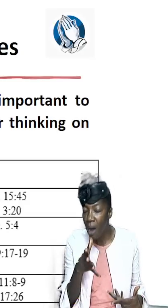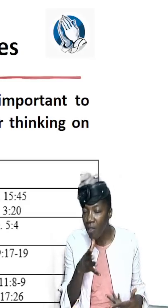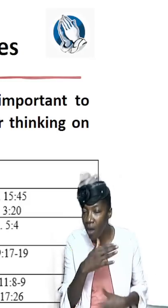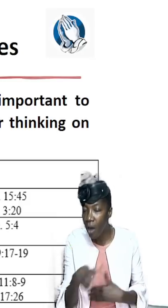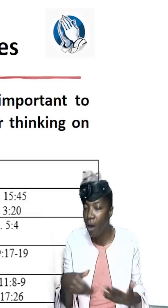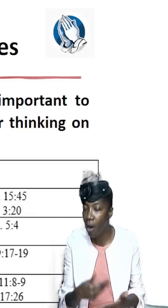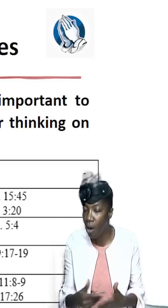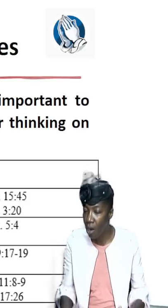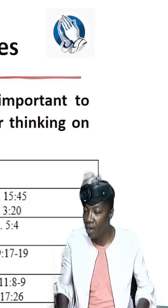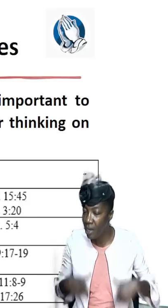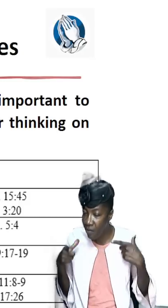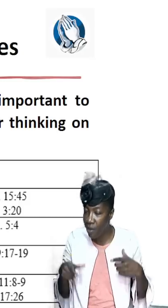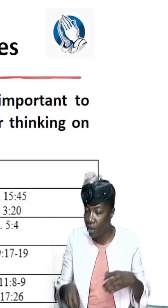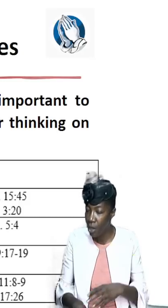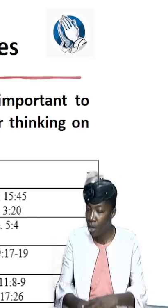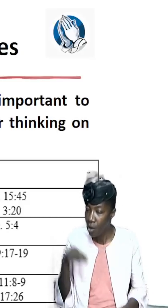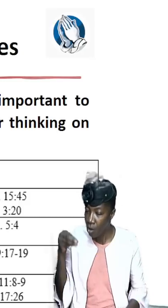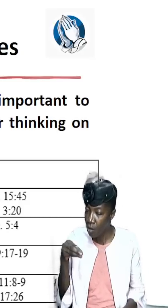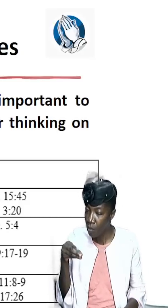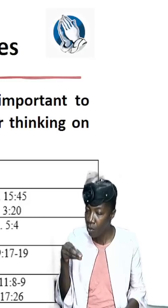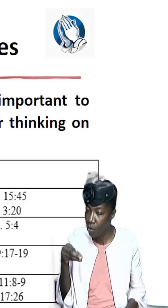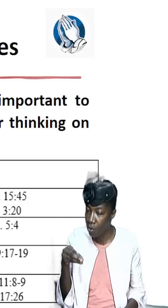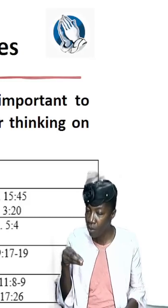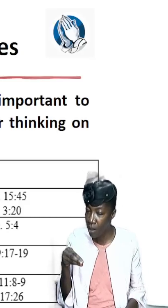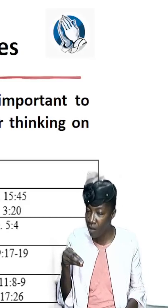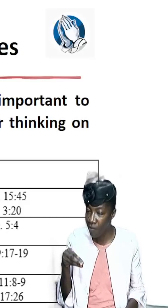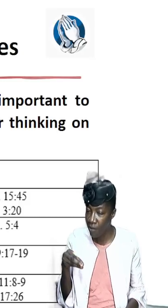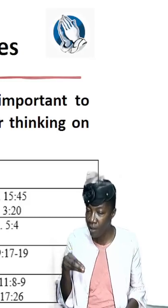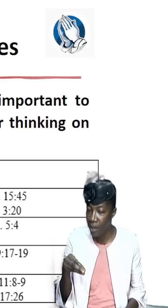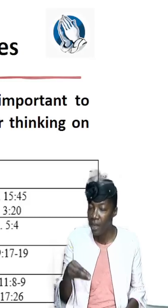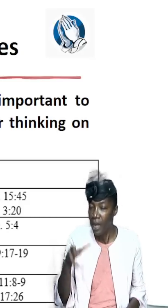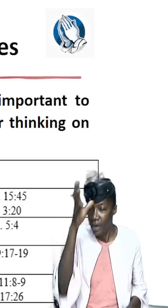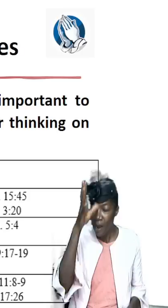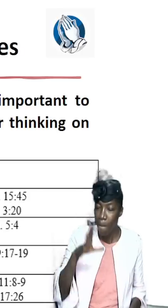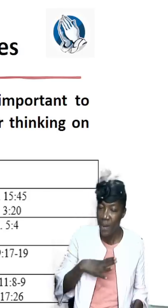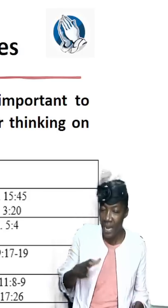She came out of his side, as we know.